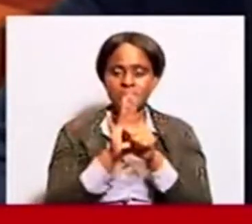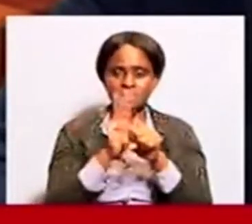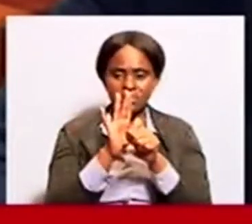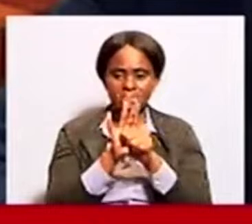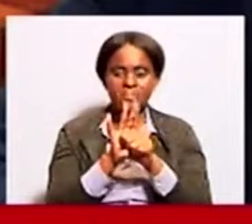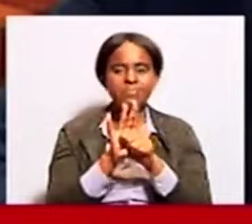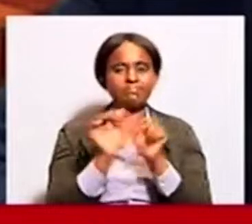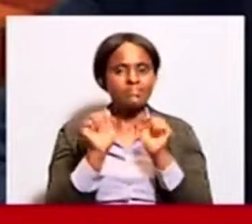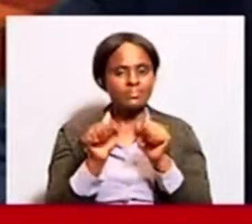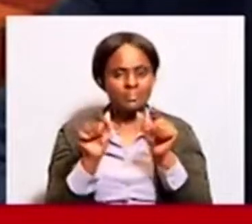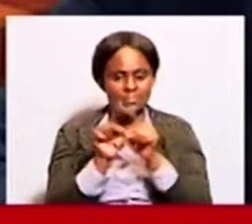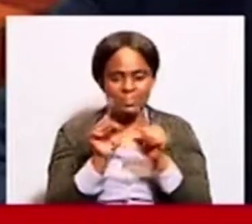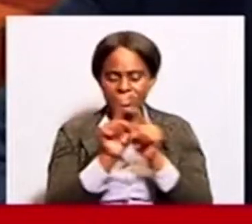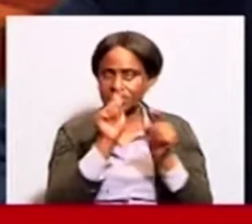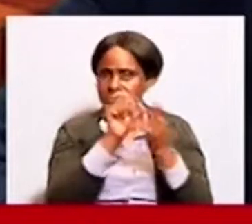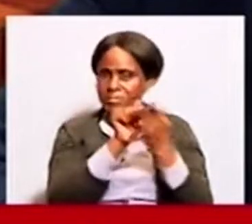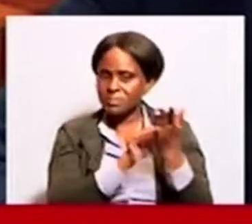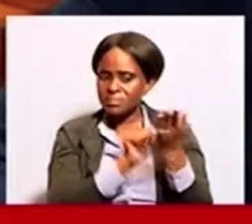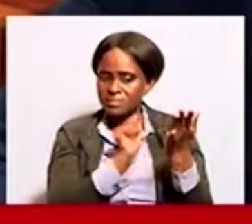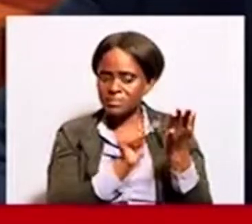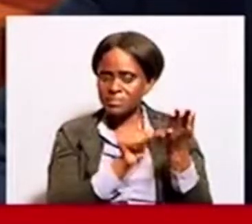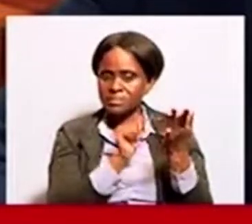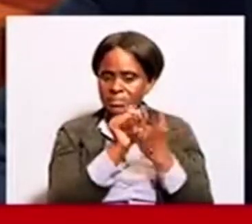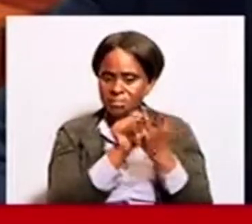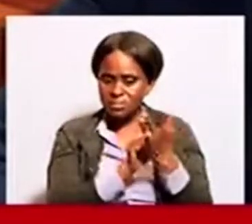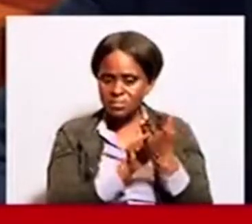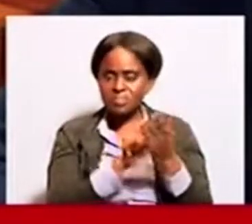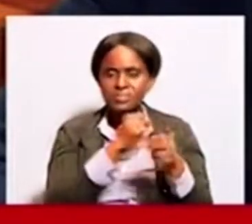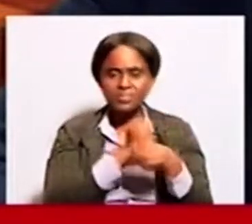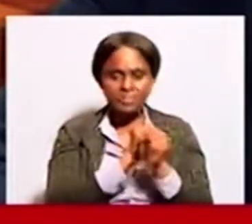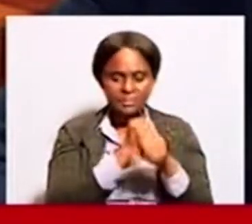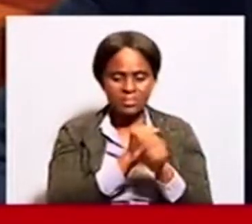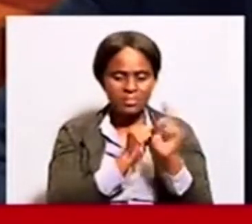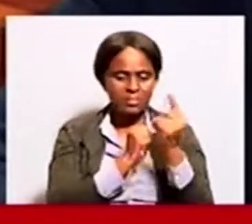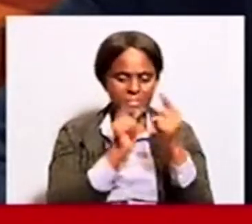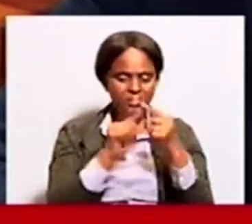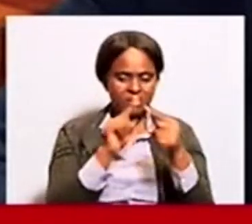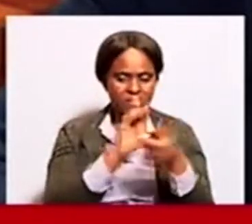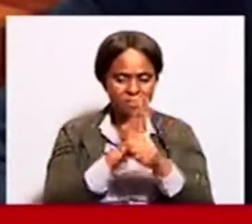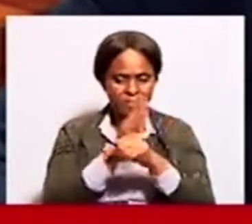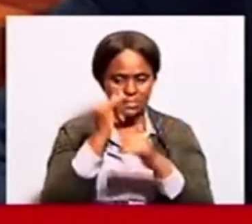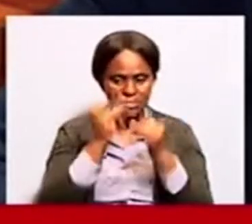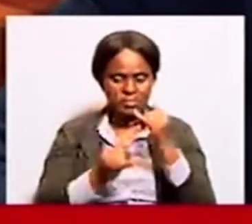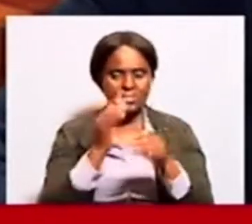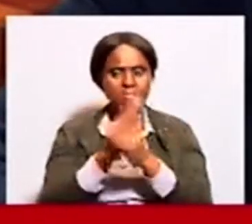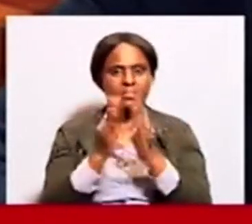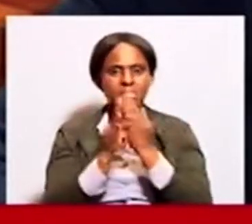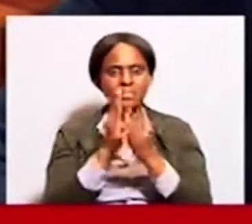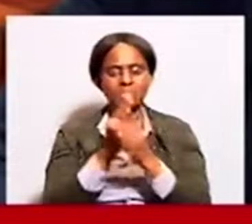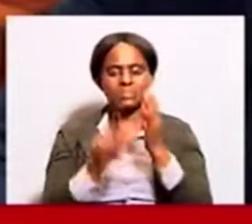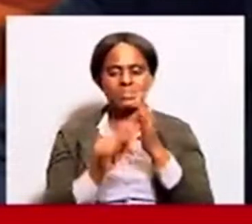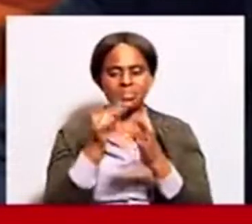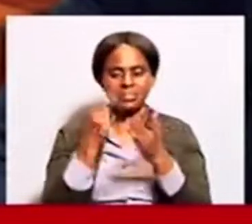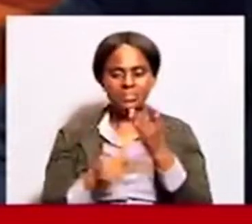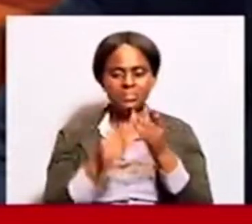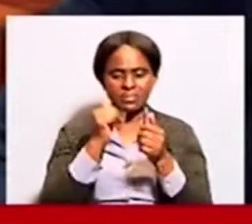could actually test the compaction at first, but then after it is built, you find that because